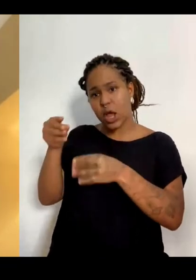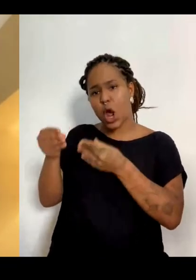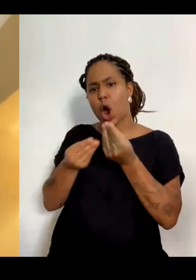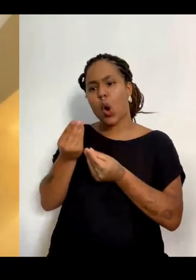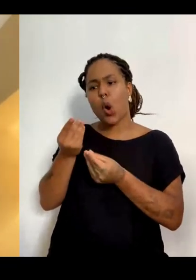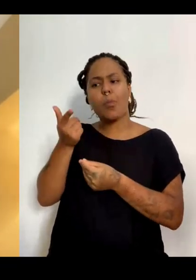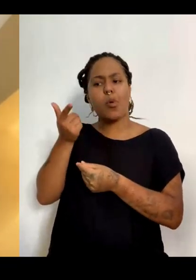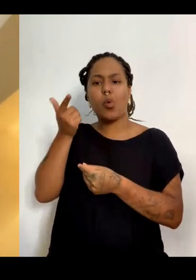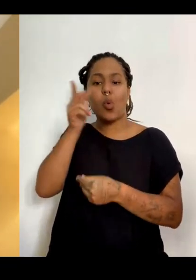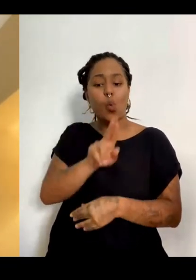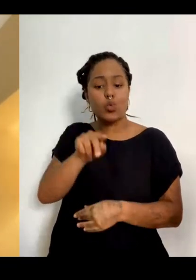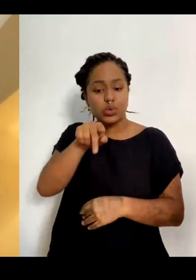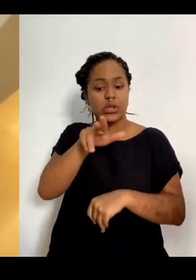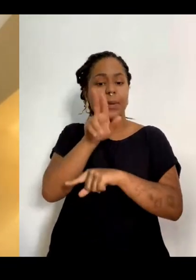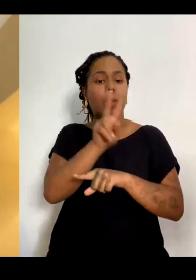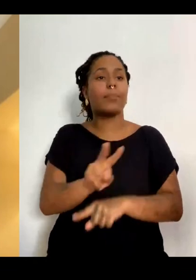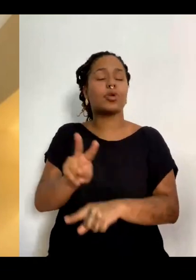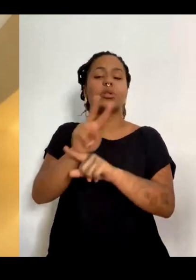foreign